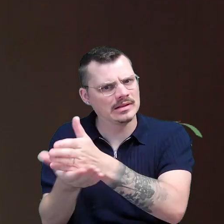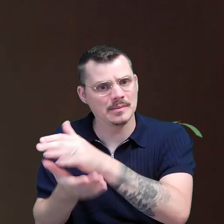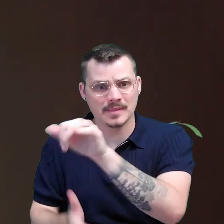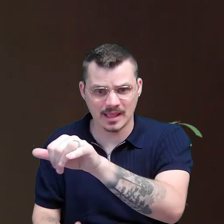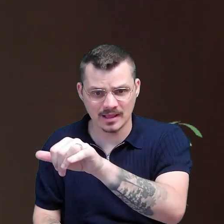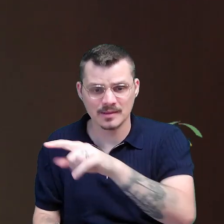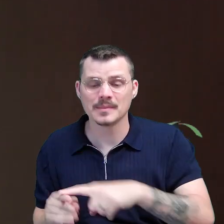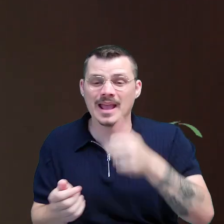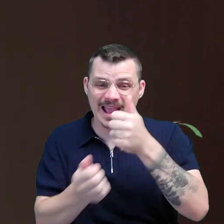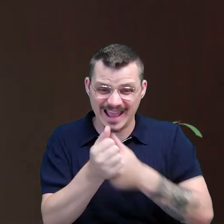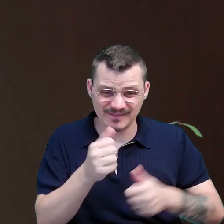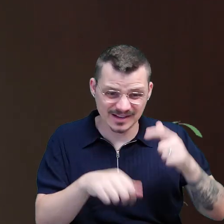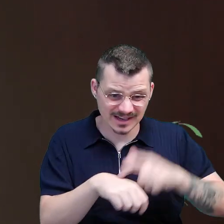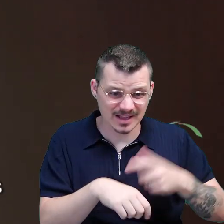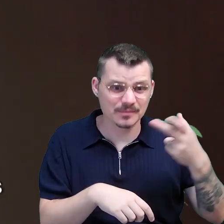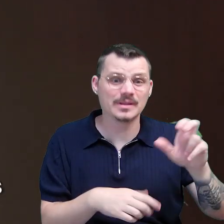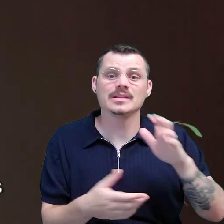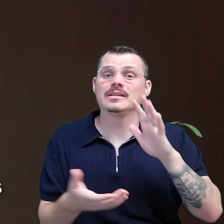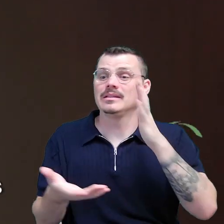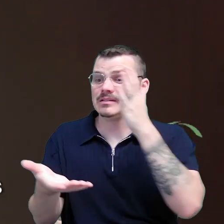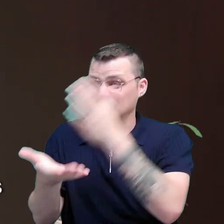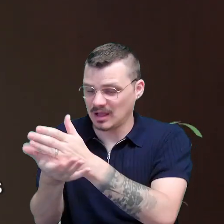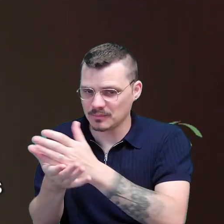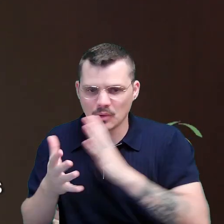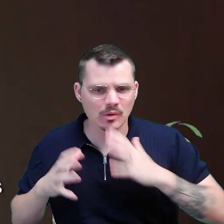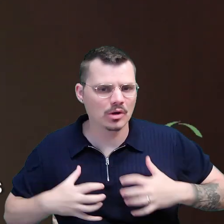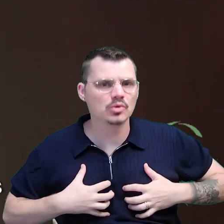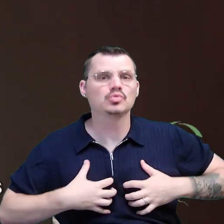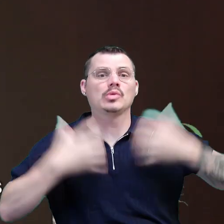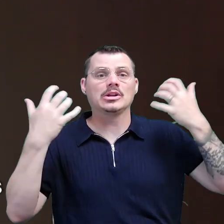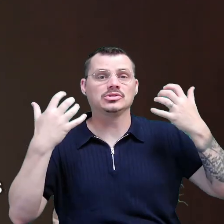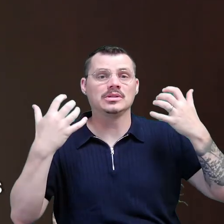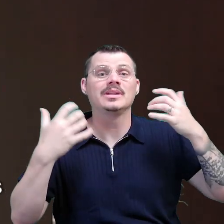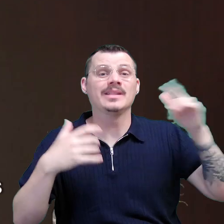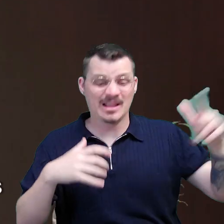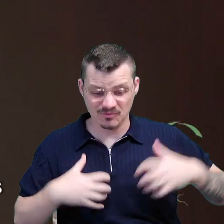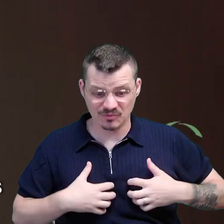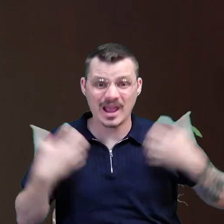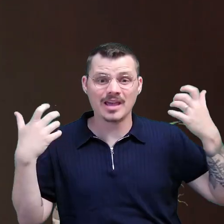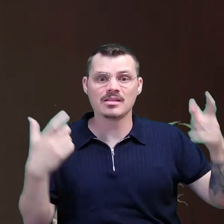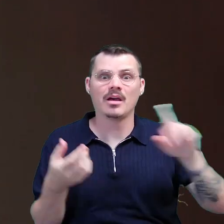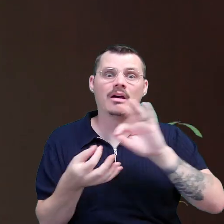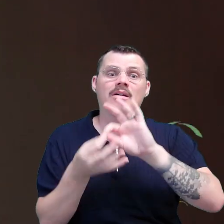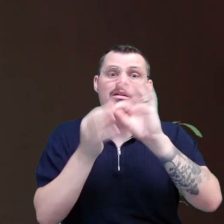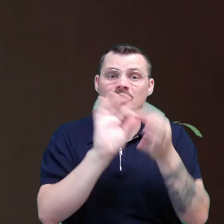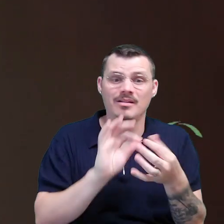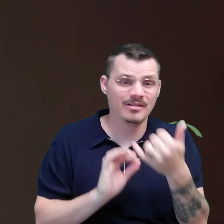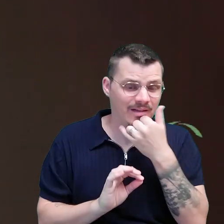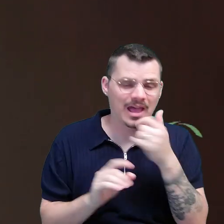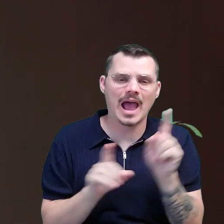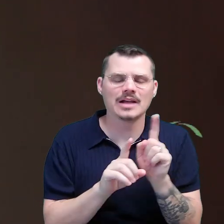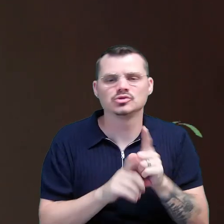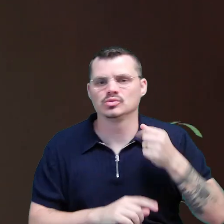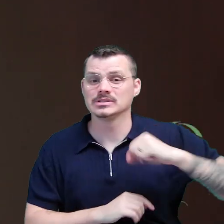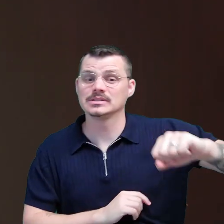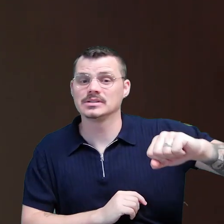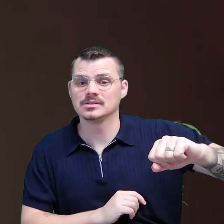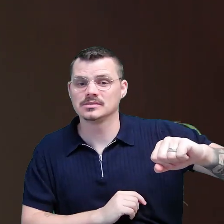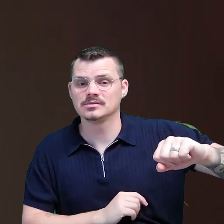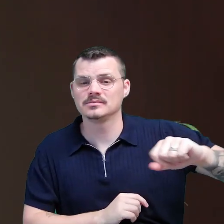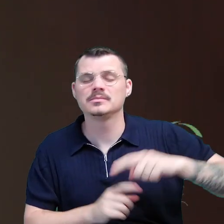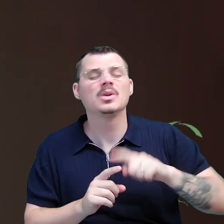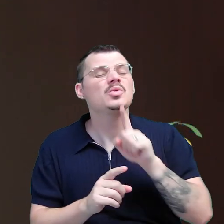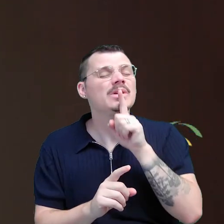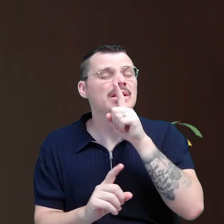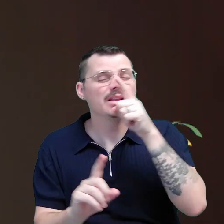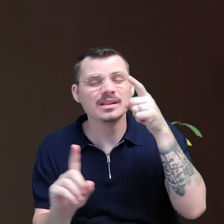but every time they did, he'd fly into a rage, which they also misinterpreted as resistive behavior, when in